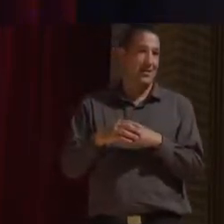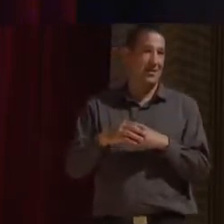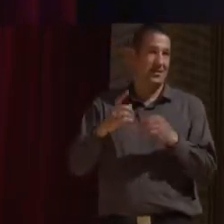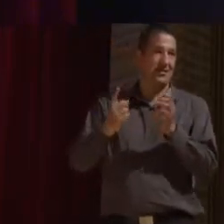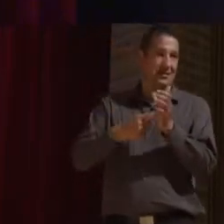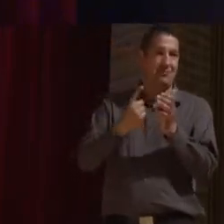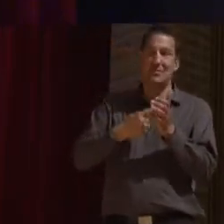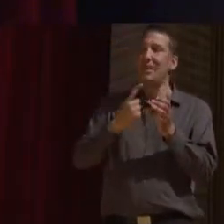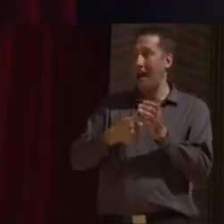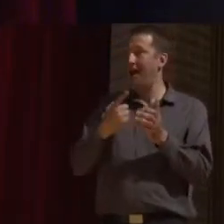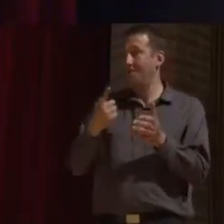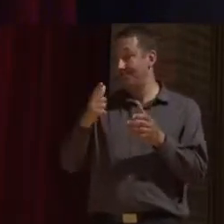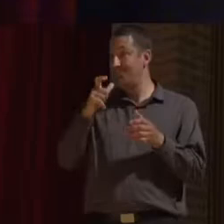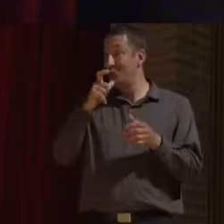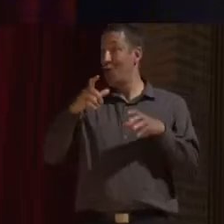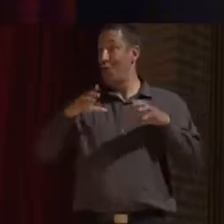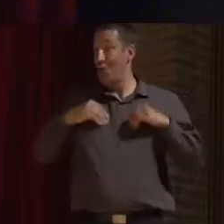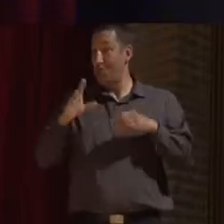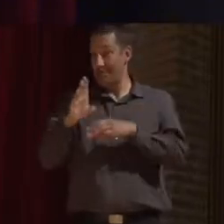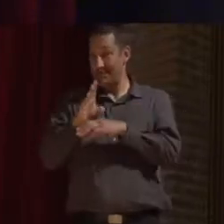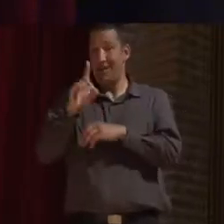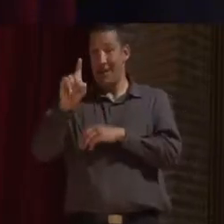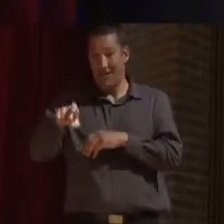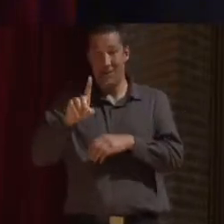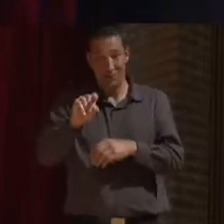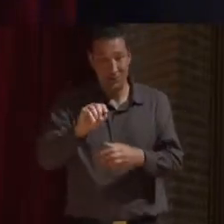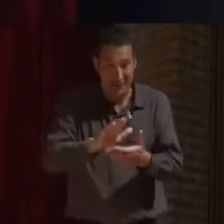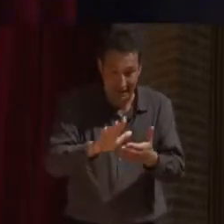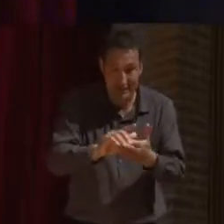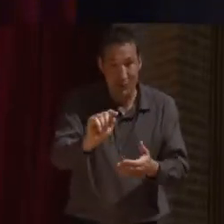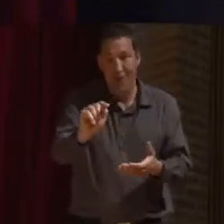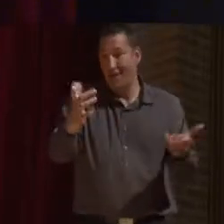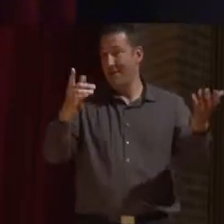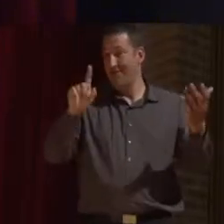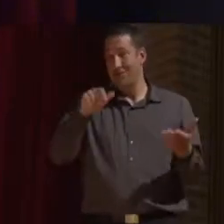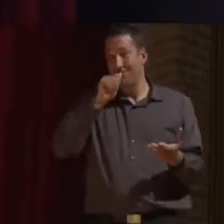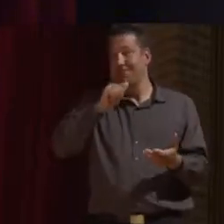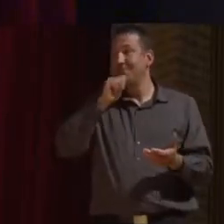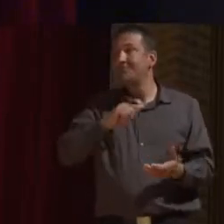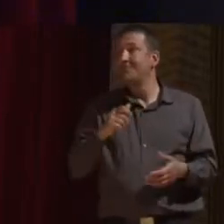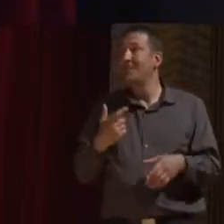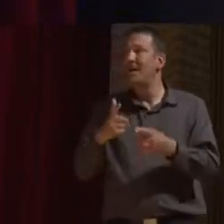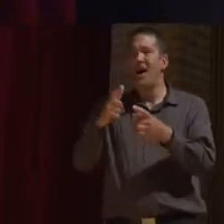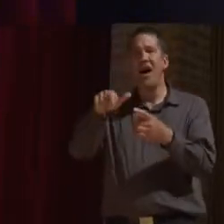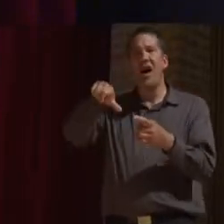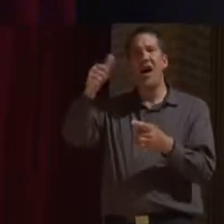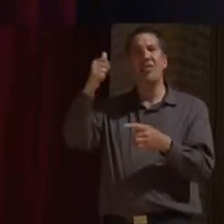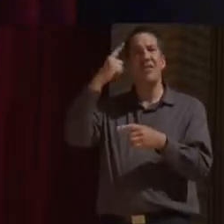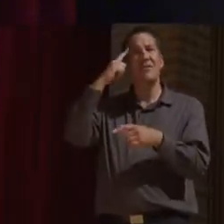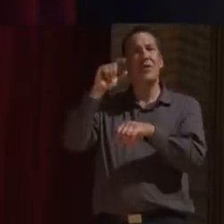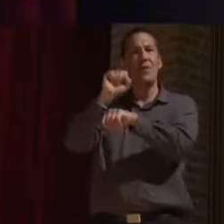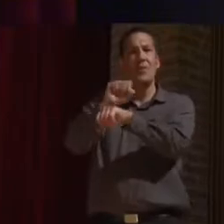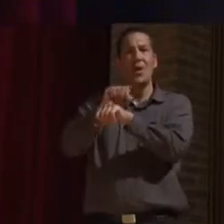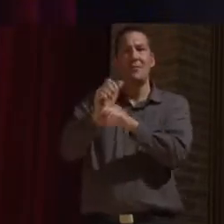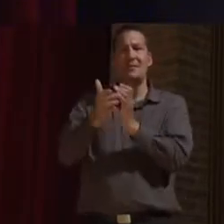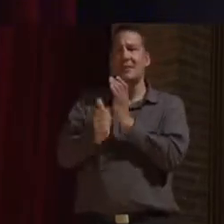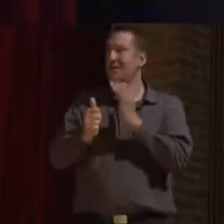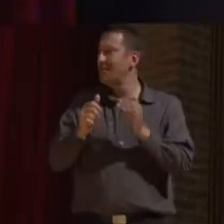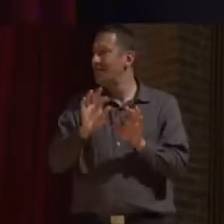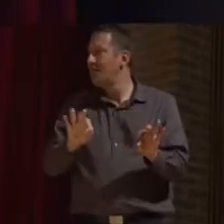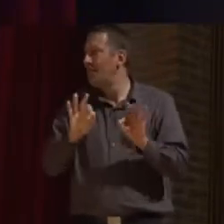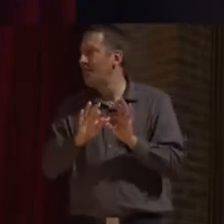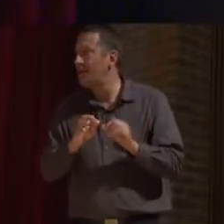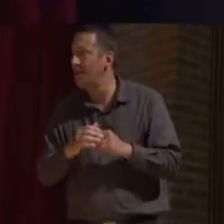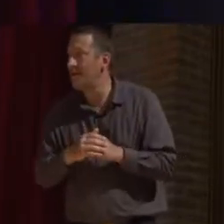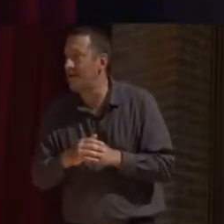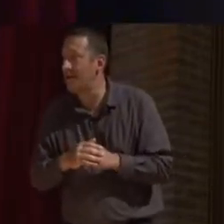exactly. Anything else about employment skills that we would want members of our community to have? I think one thing, and I don't know